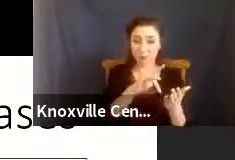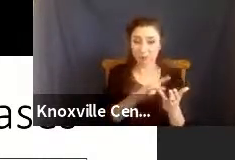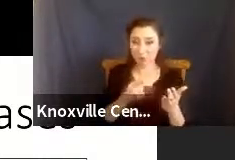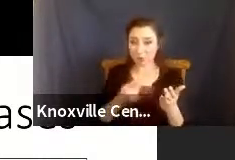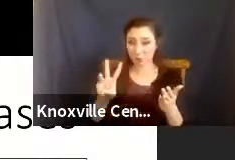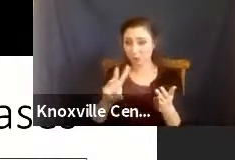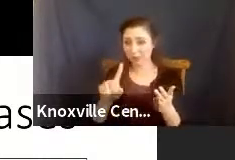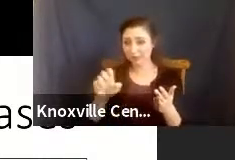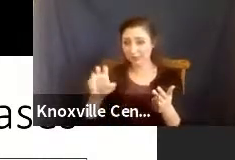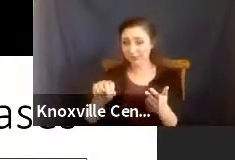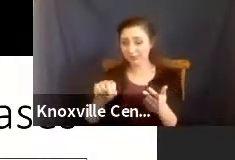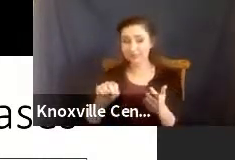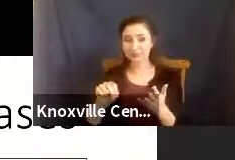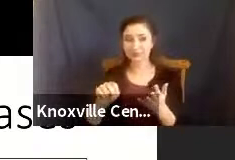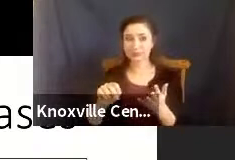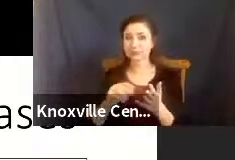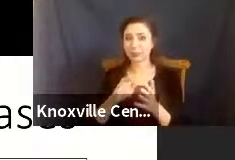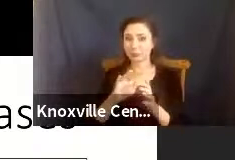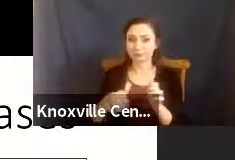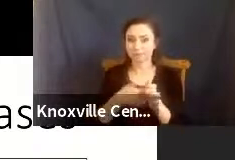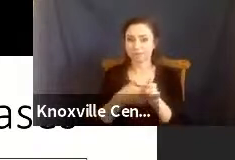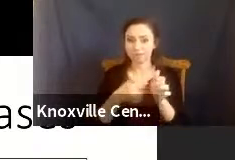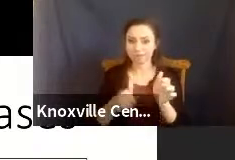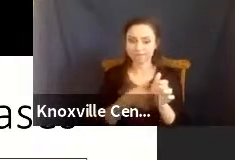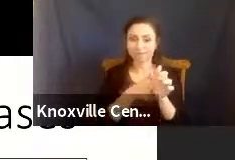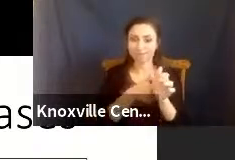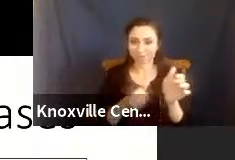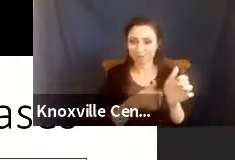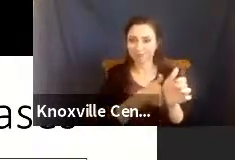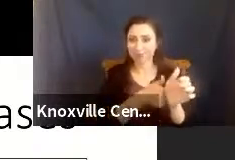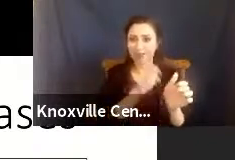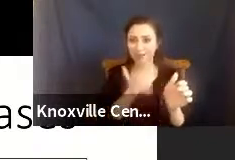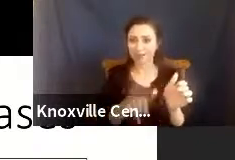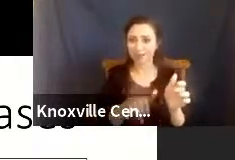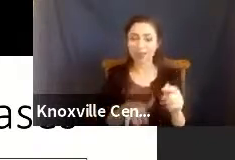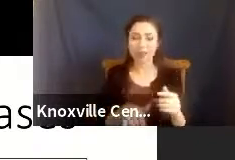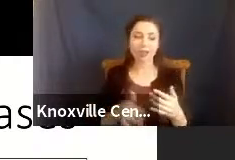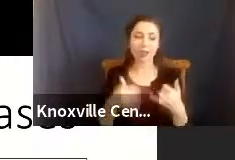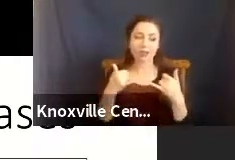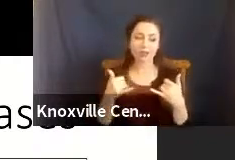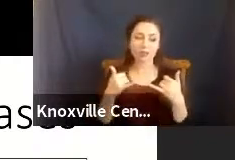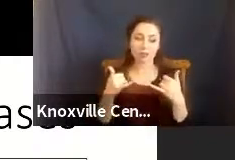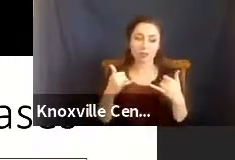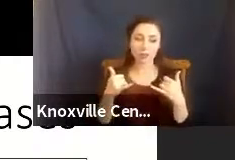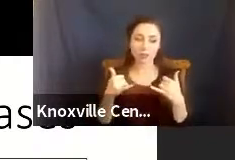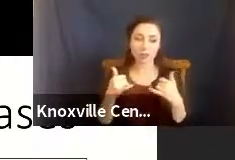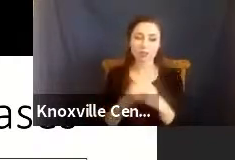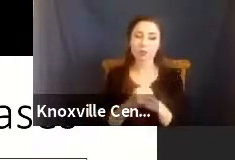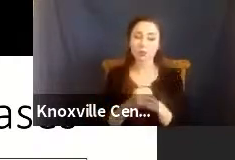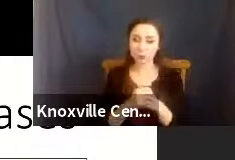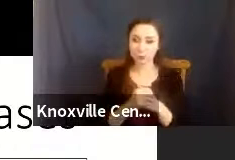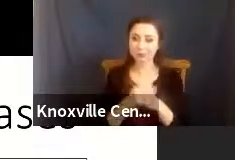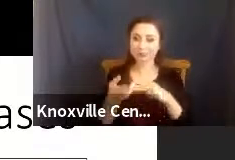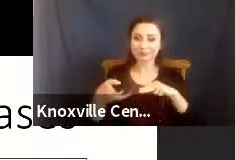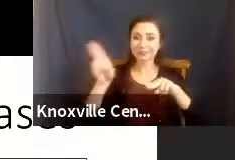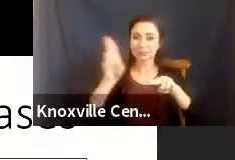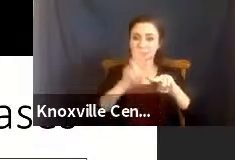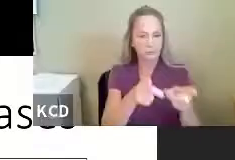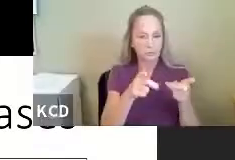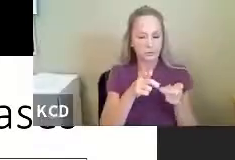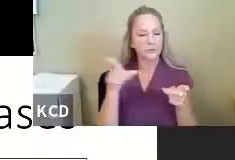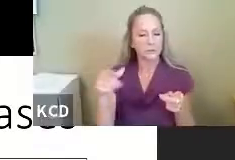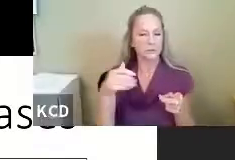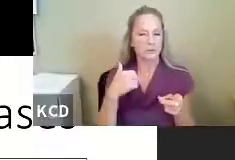driving, but the THA Knoxville district, as it's defined as those counties, has an increased proportion of the